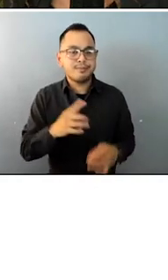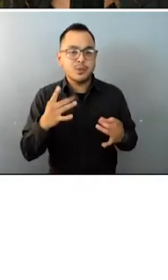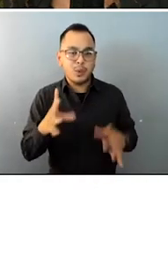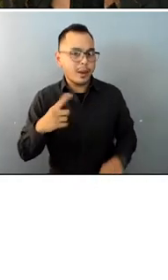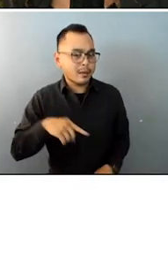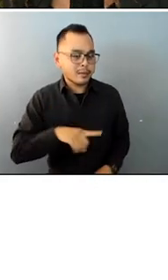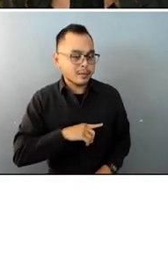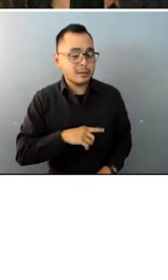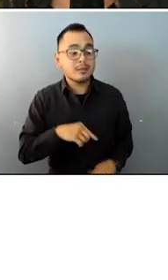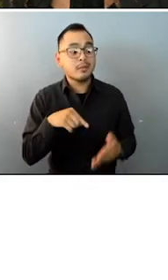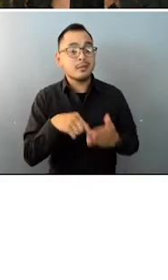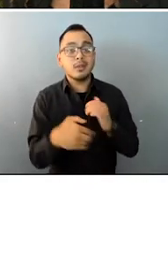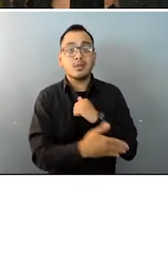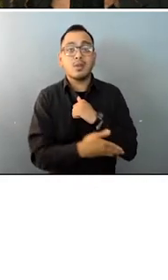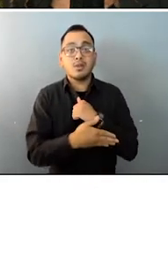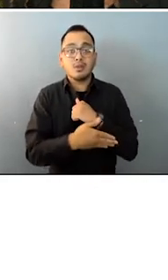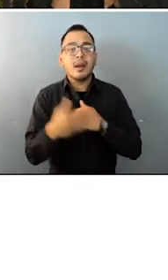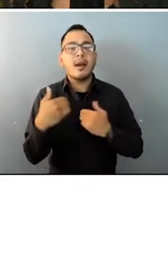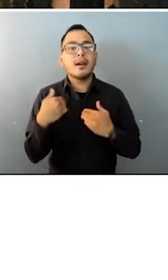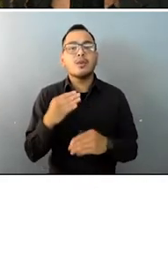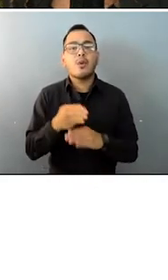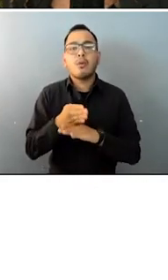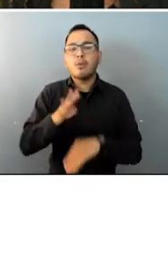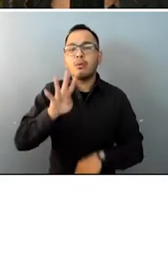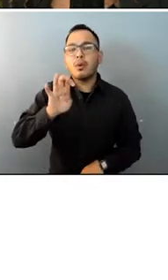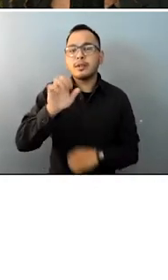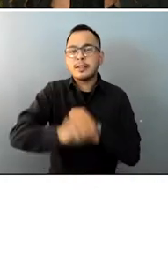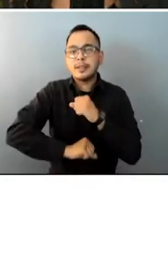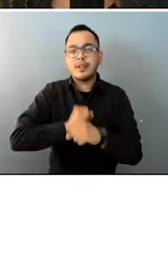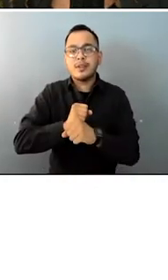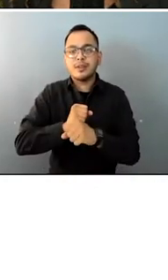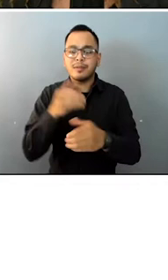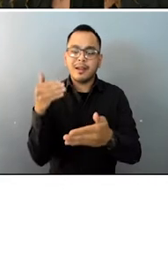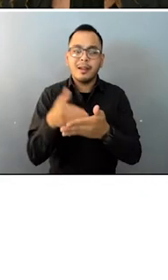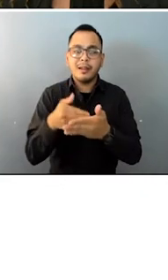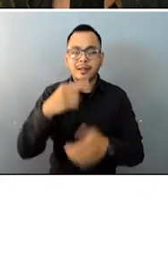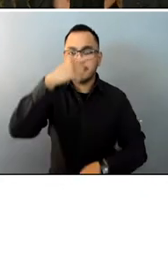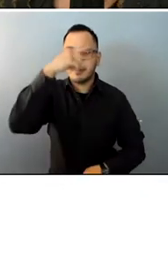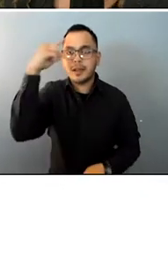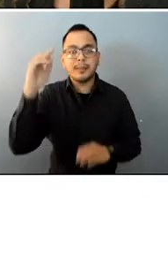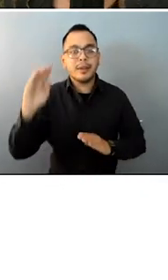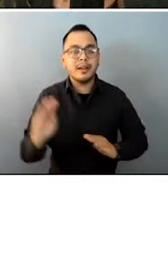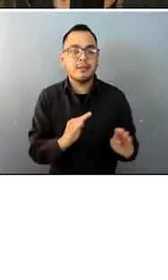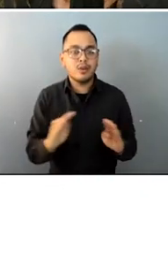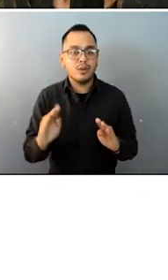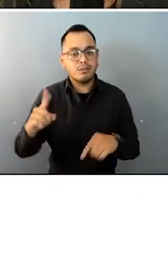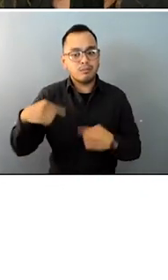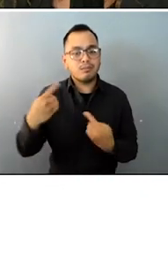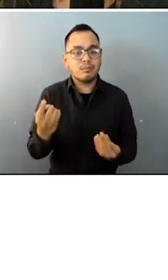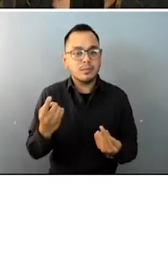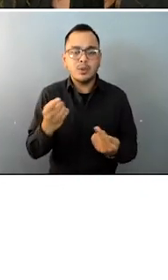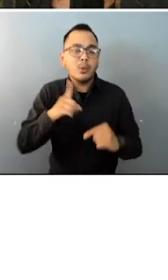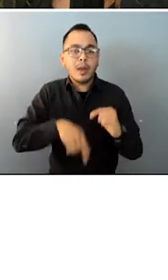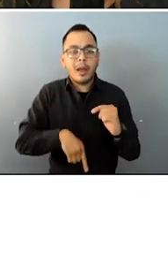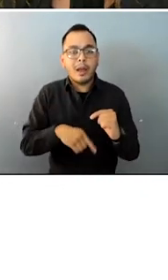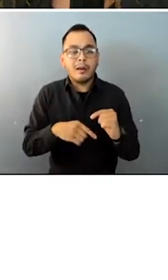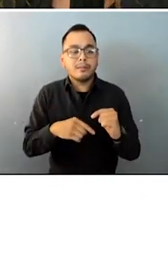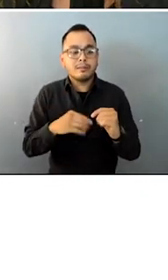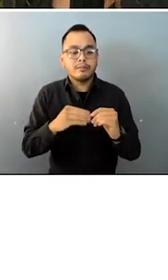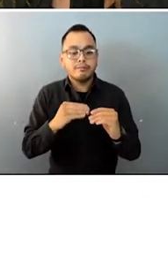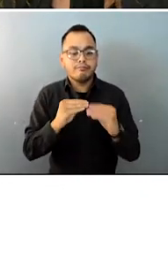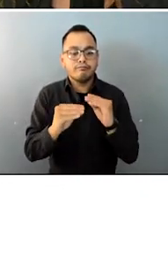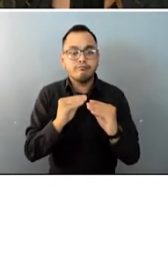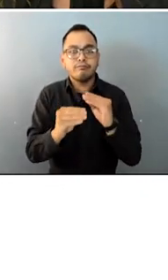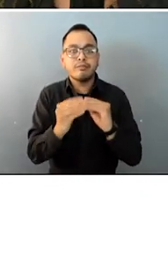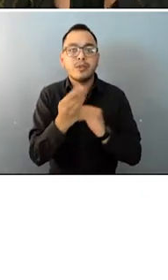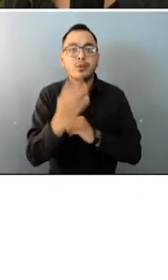us. And this country has 400 years of anti-Black behavior. And you don't overcome that in a couple of